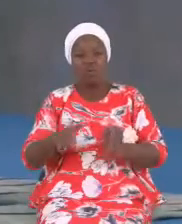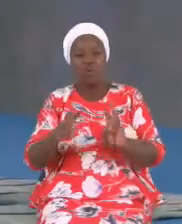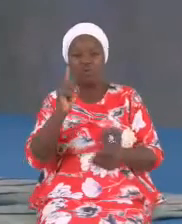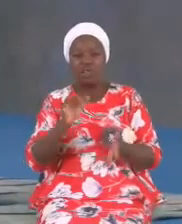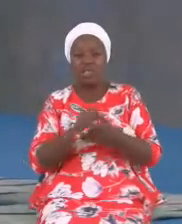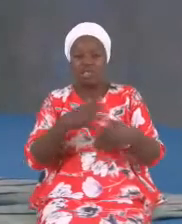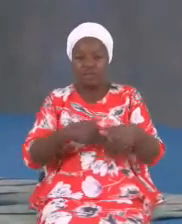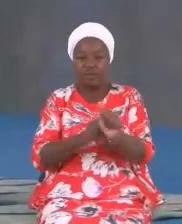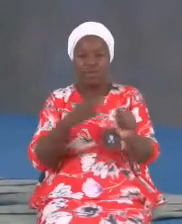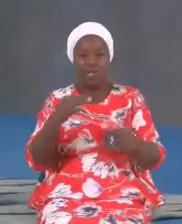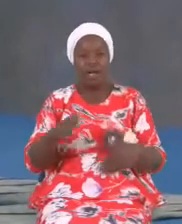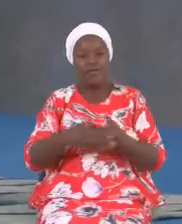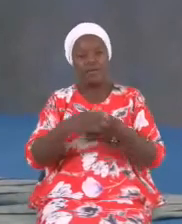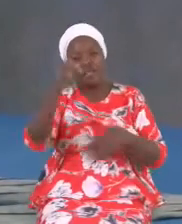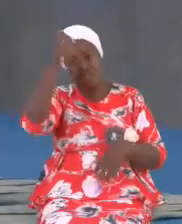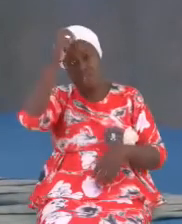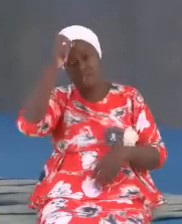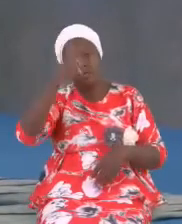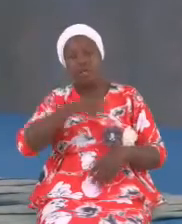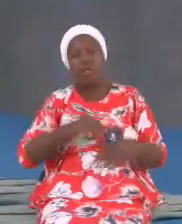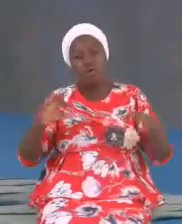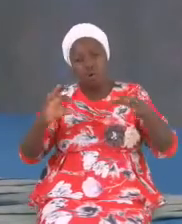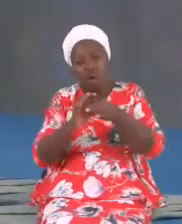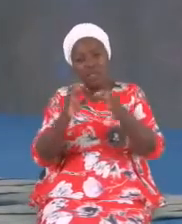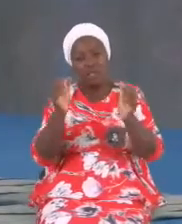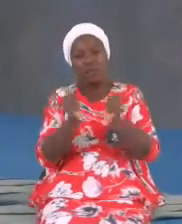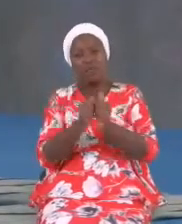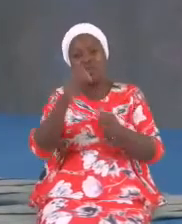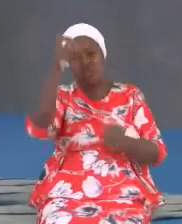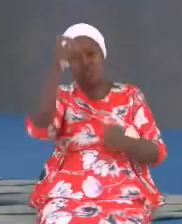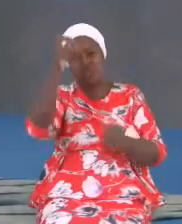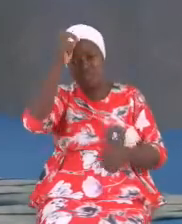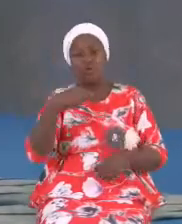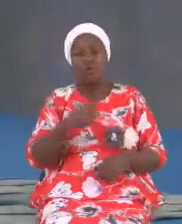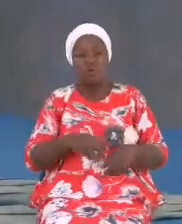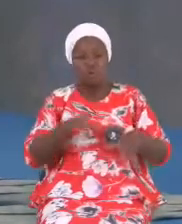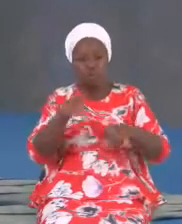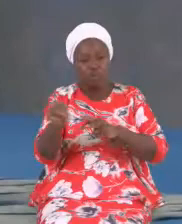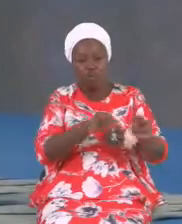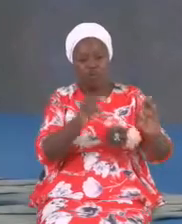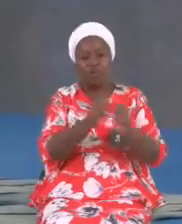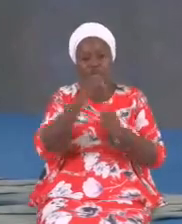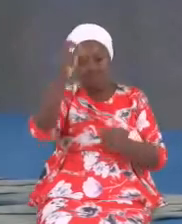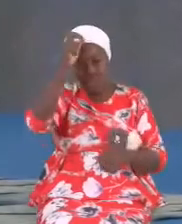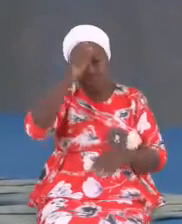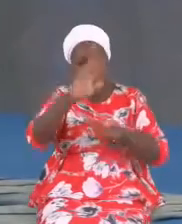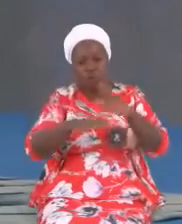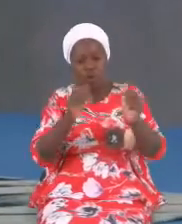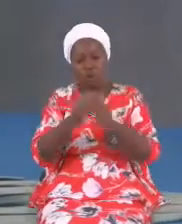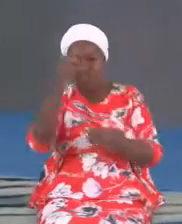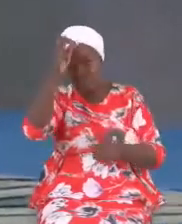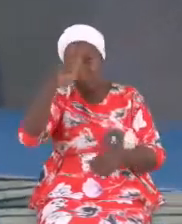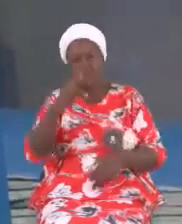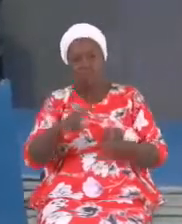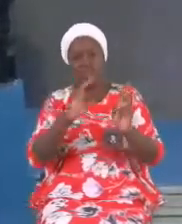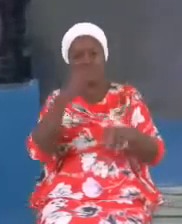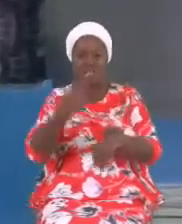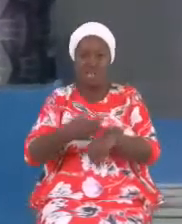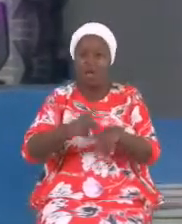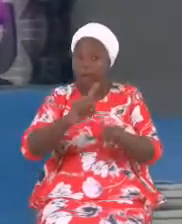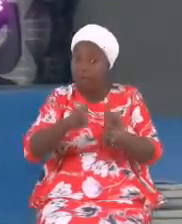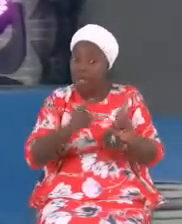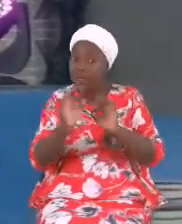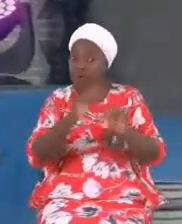following after Satan, connected with Satan, hooked with Satan, the way is hard. But if your heart has